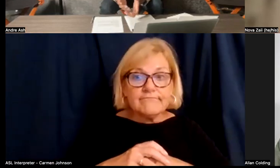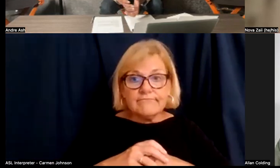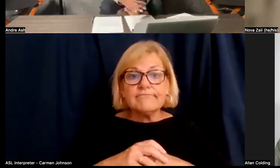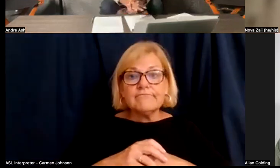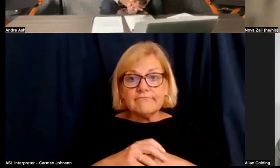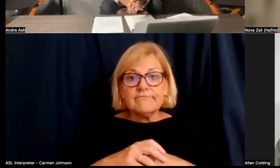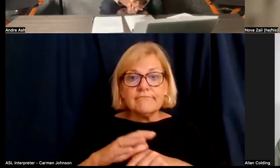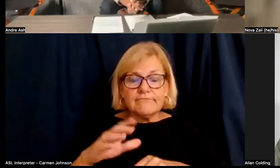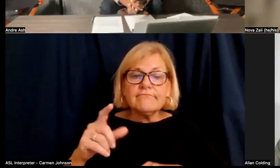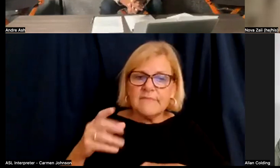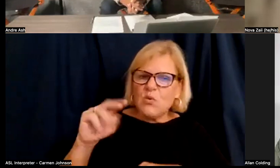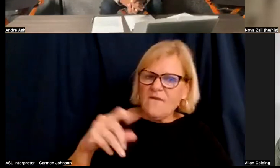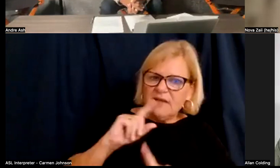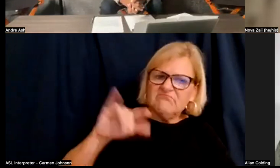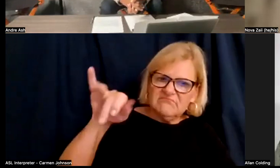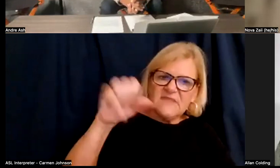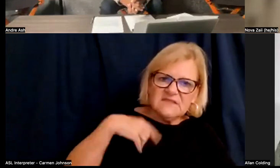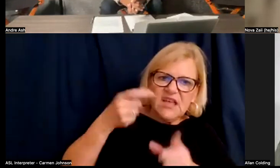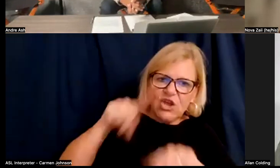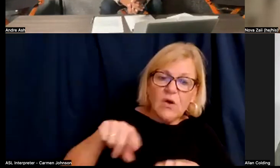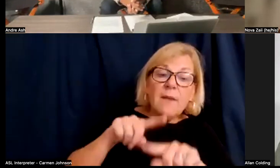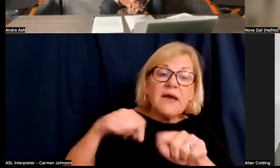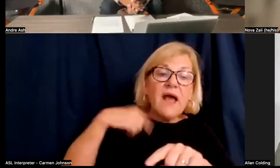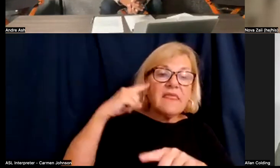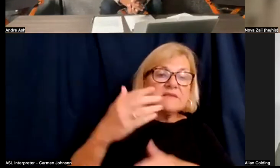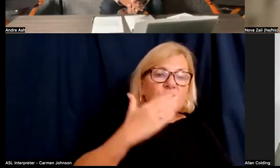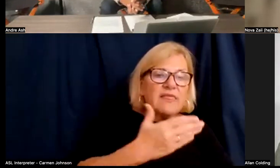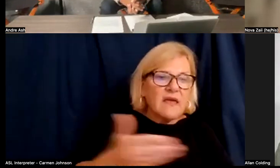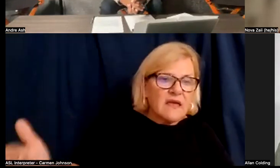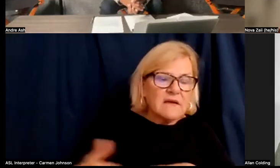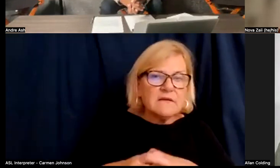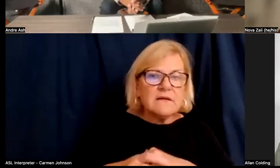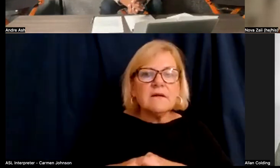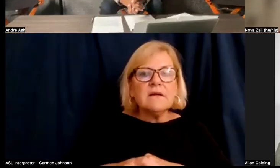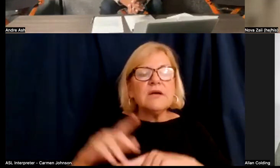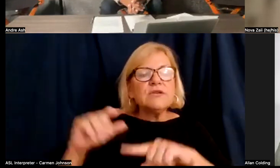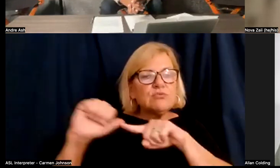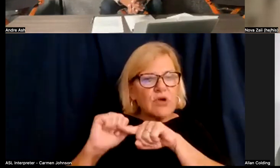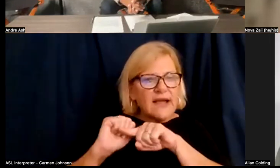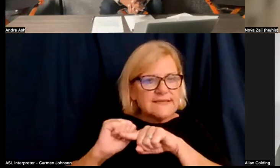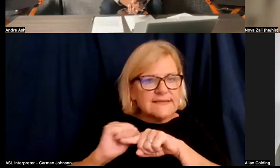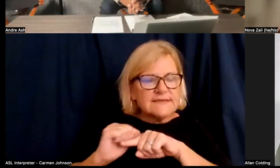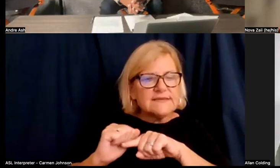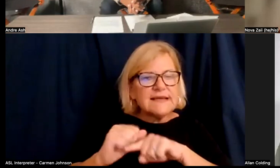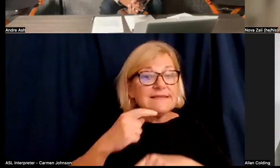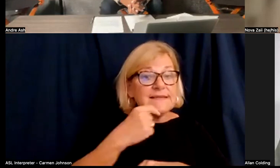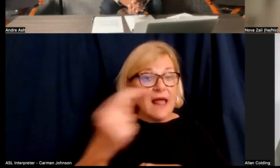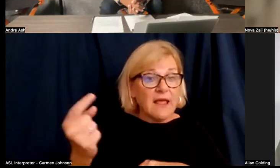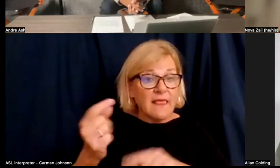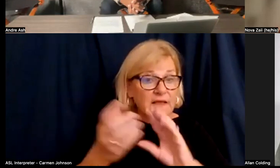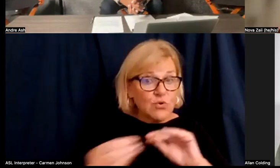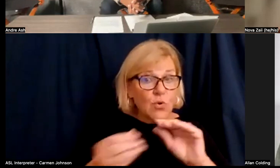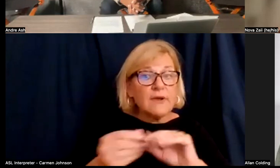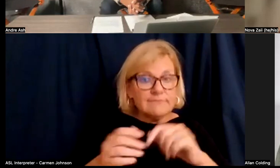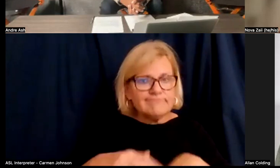No. I highly agree with that. Yeah, and I also just think it's a good thing to practice telling the story. You know, I think